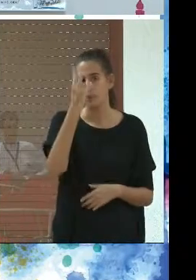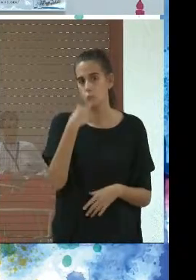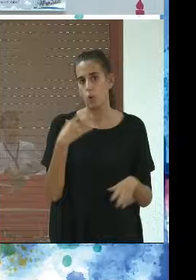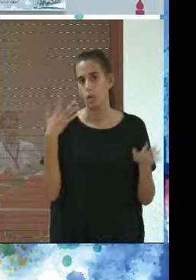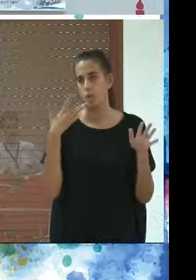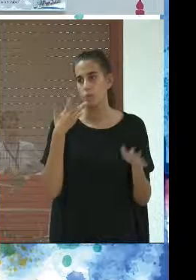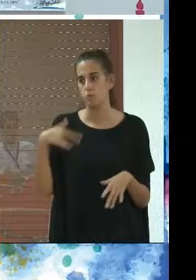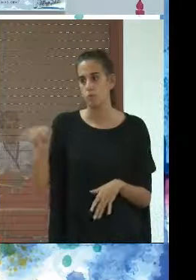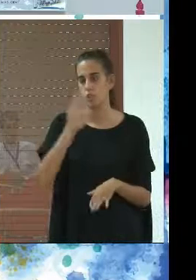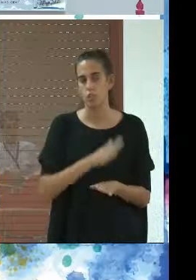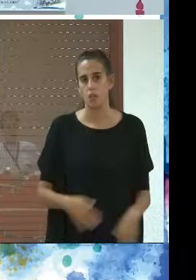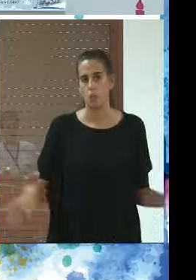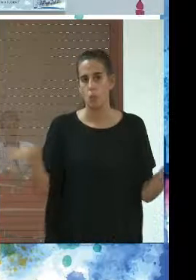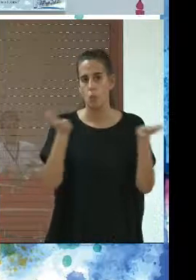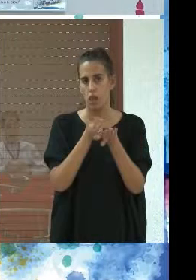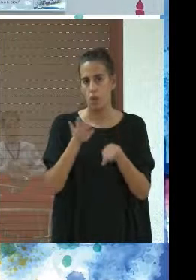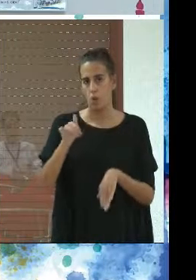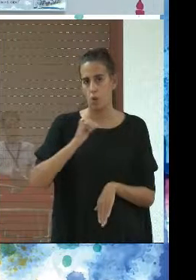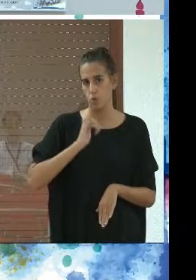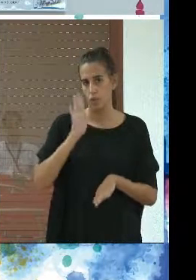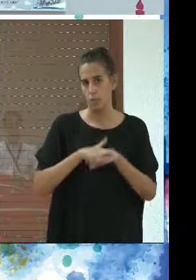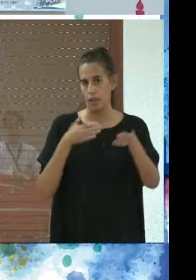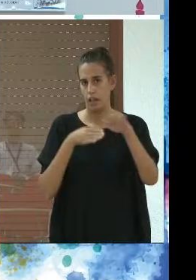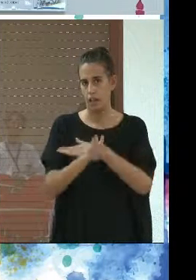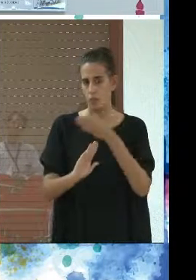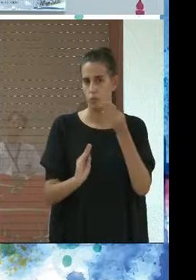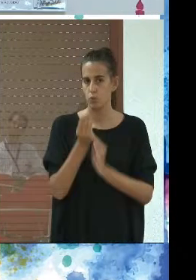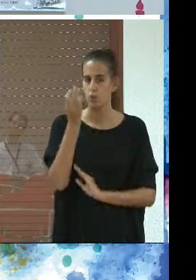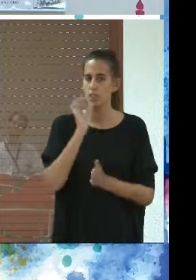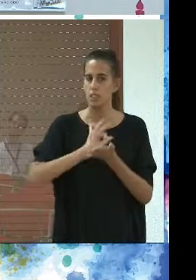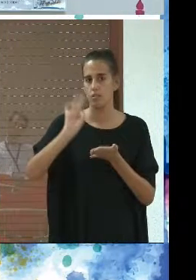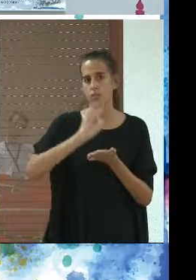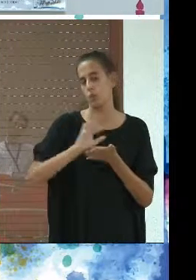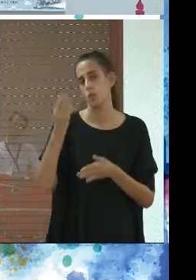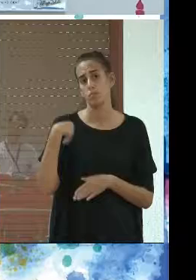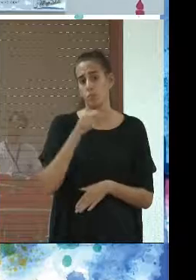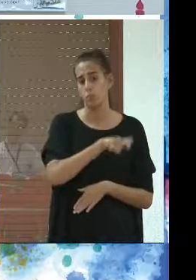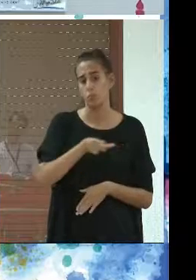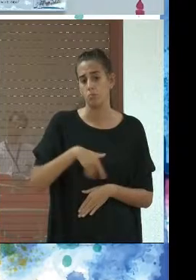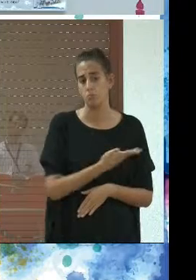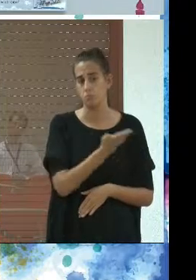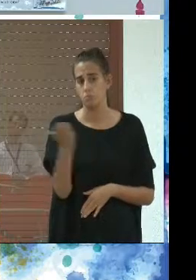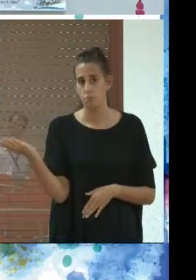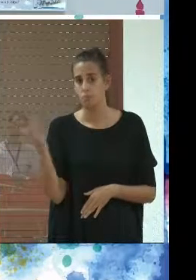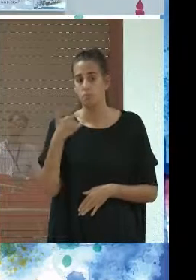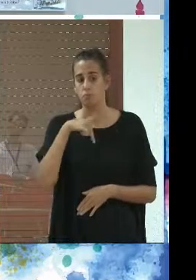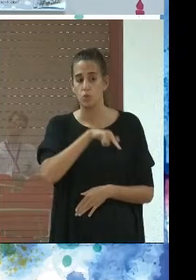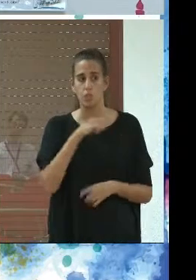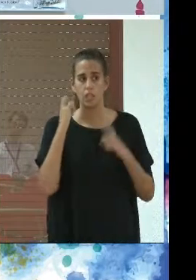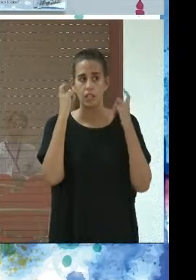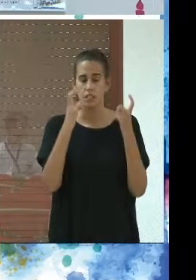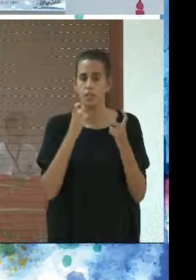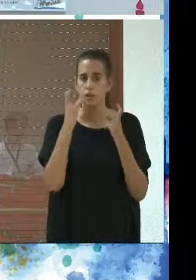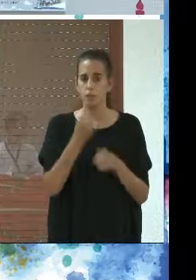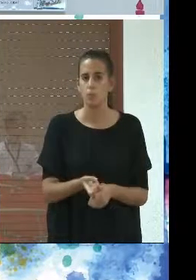visual disability to have equal access to the products and services that the rest of the citizens have.